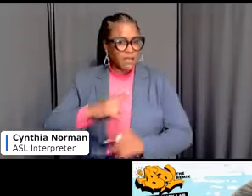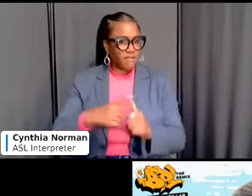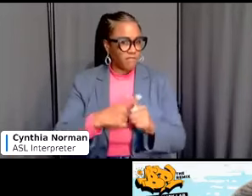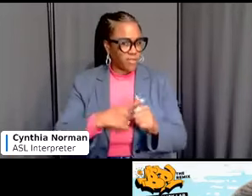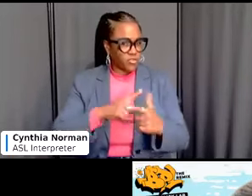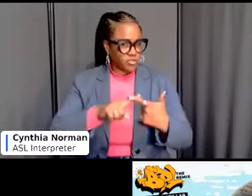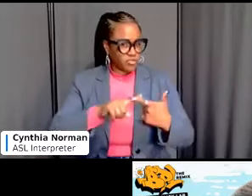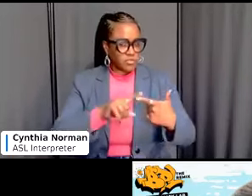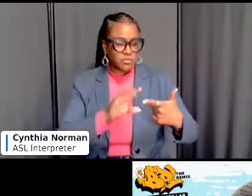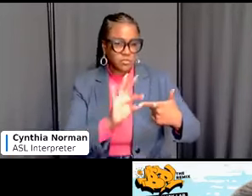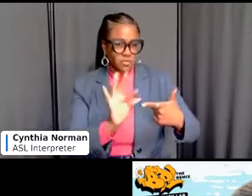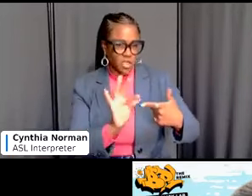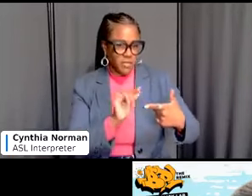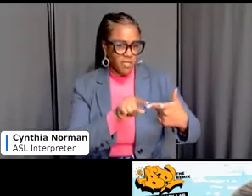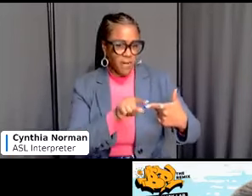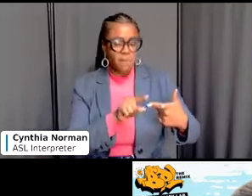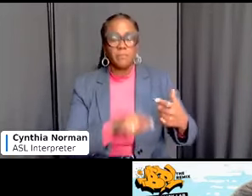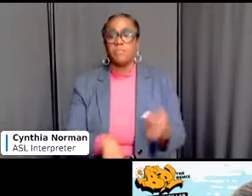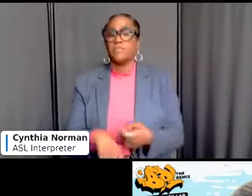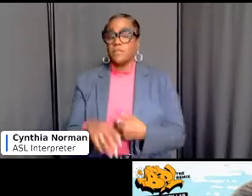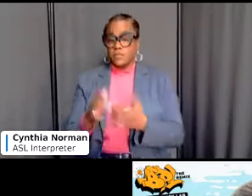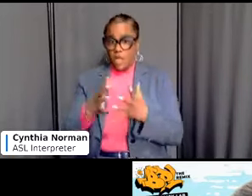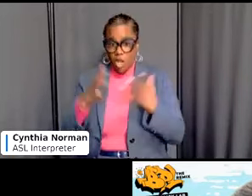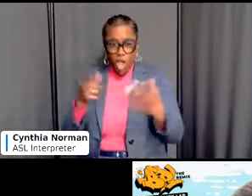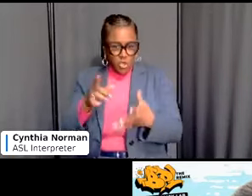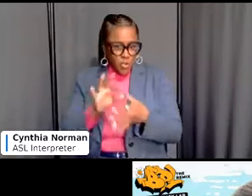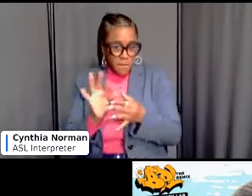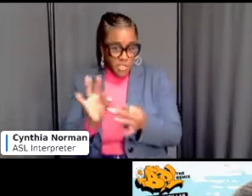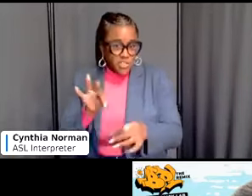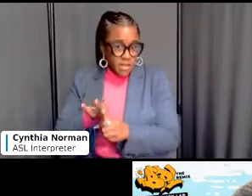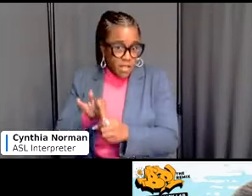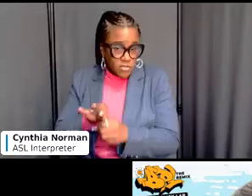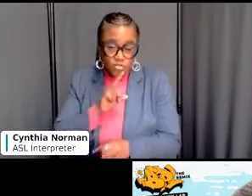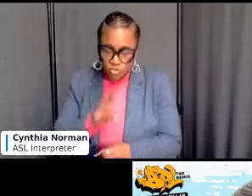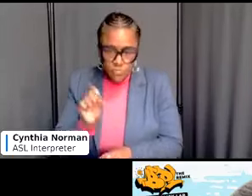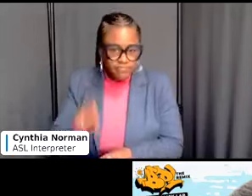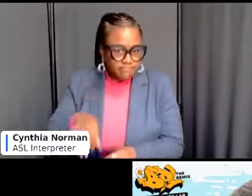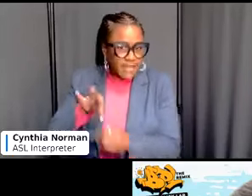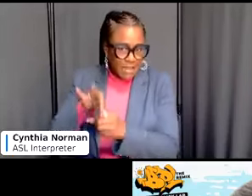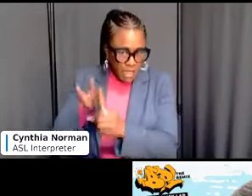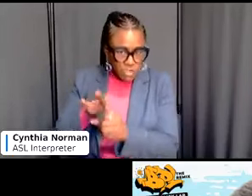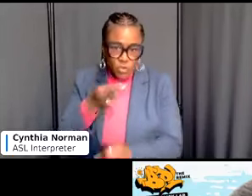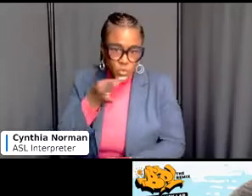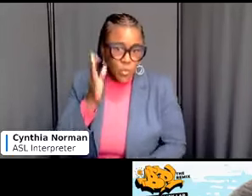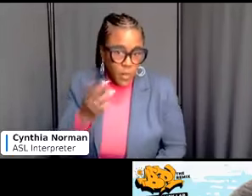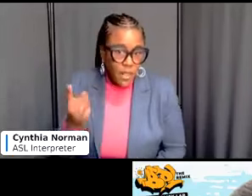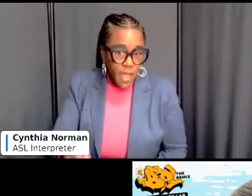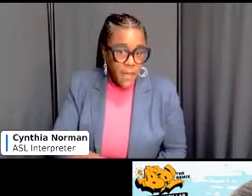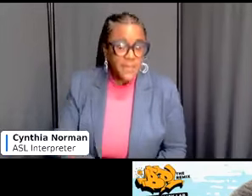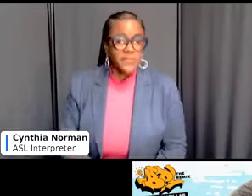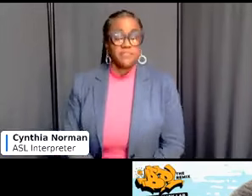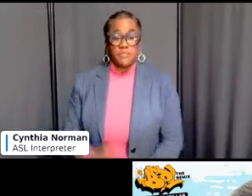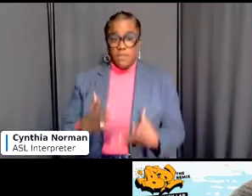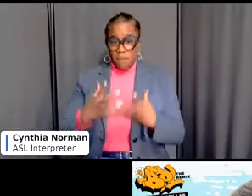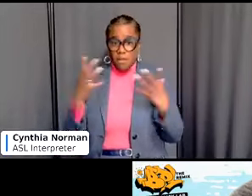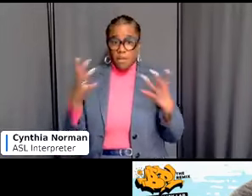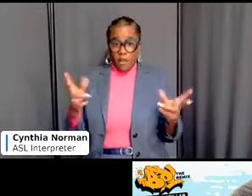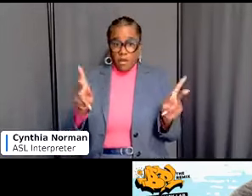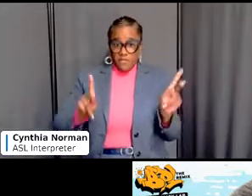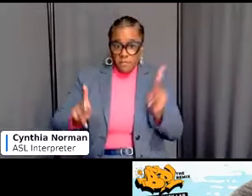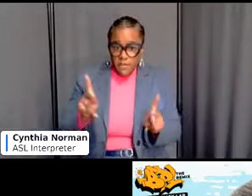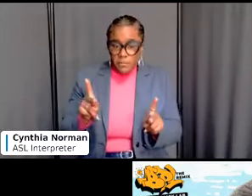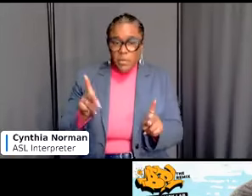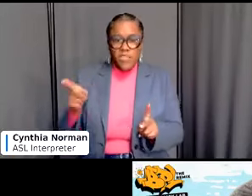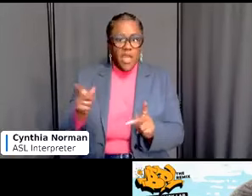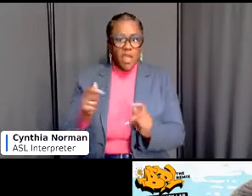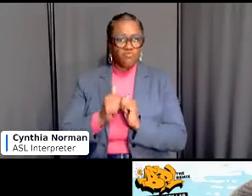And a lot of because you mentioned the elections, and that's true. Elections are coming up. And what we're seeing is a lot of the people who are